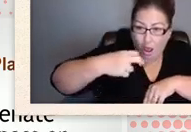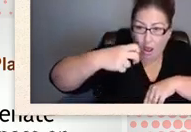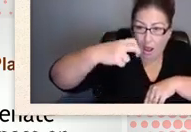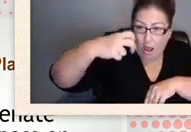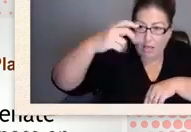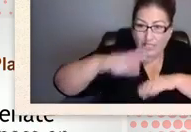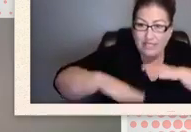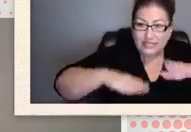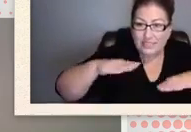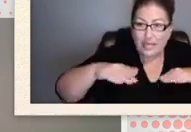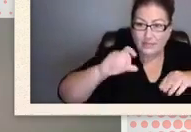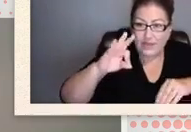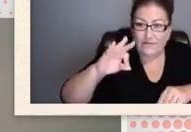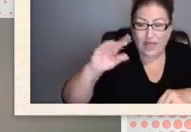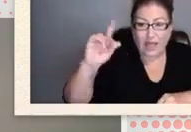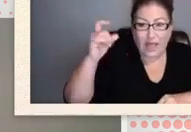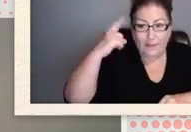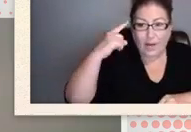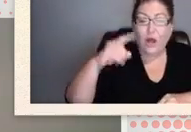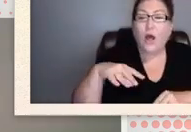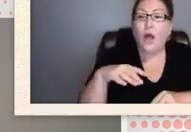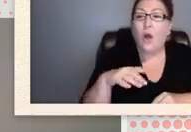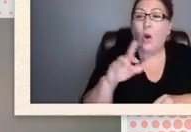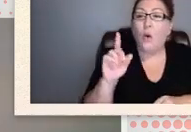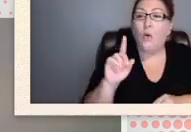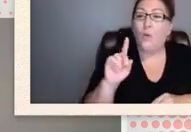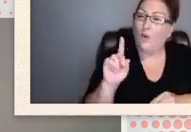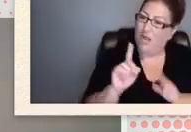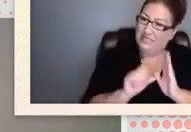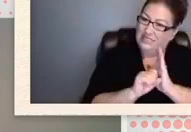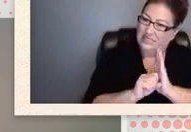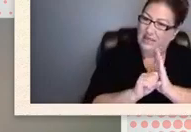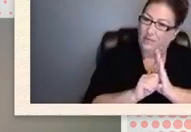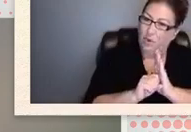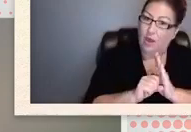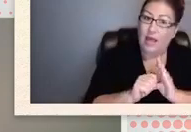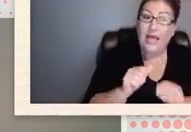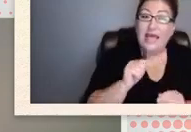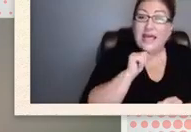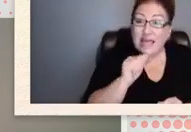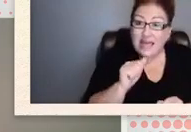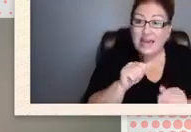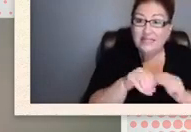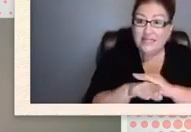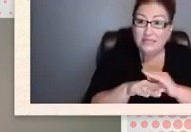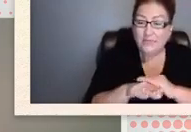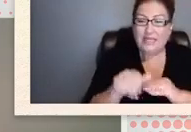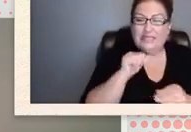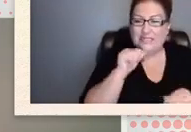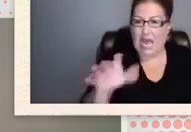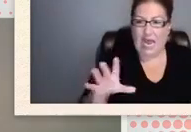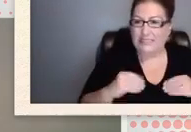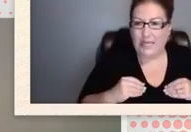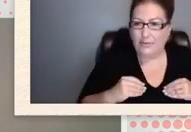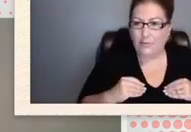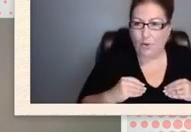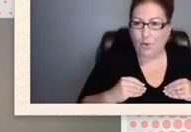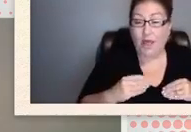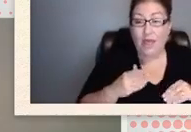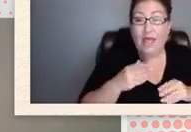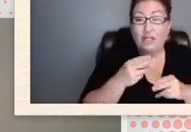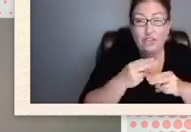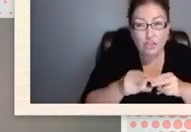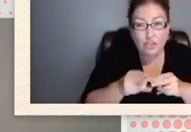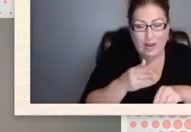a symbol of inaccessibility is unacceptable. And shortly thereafter, the House moved and